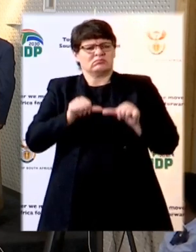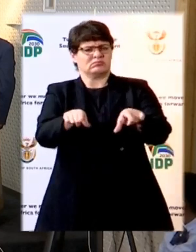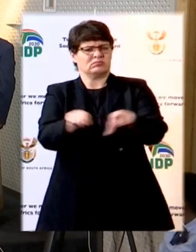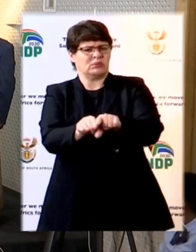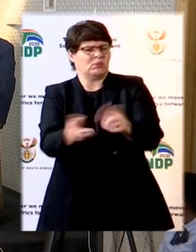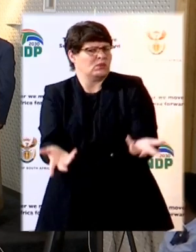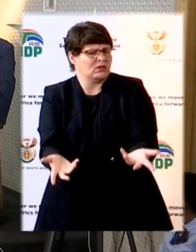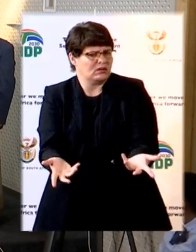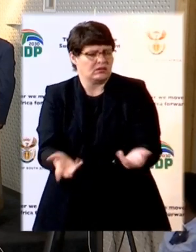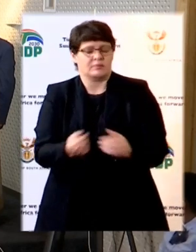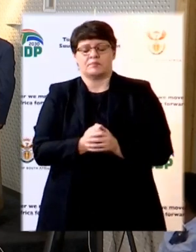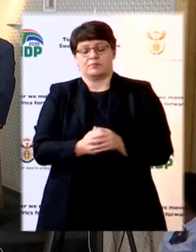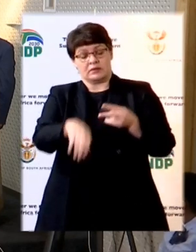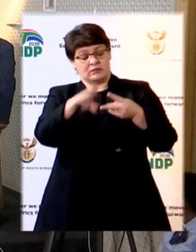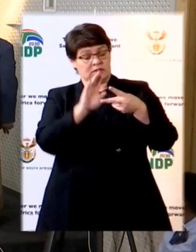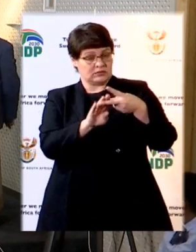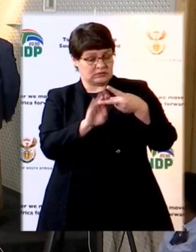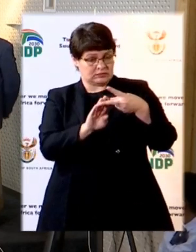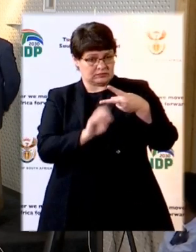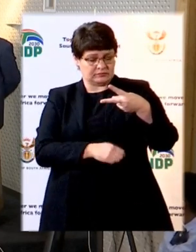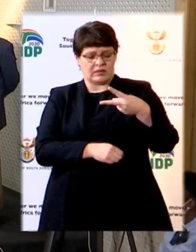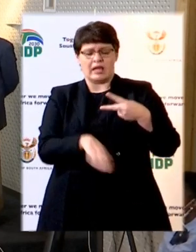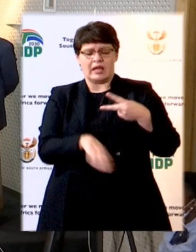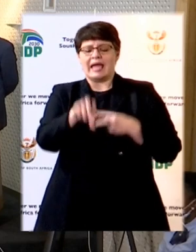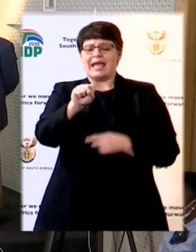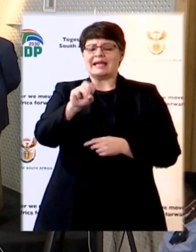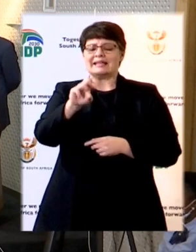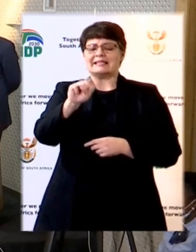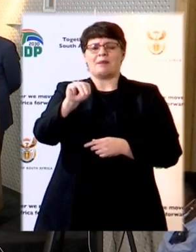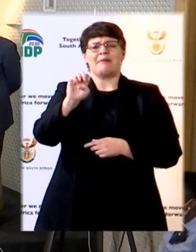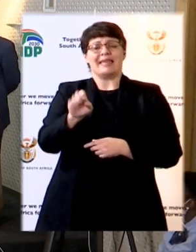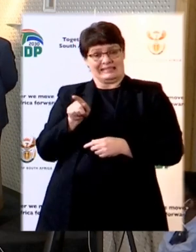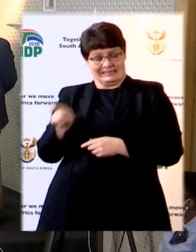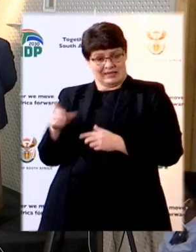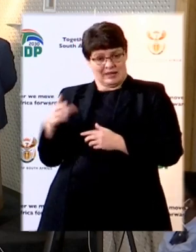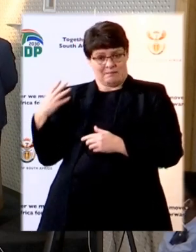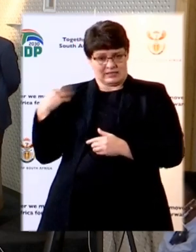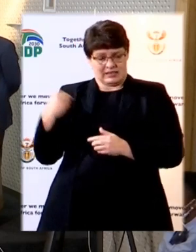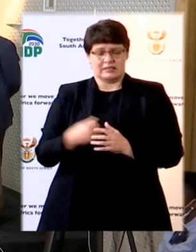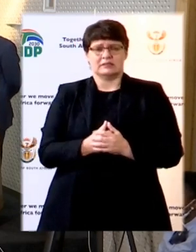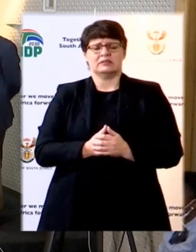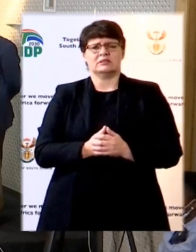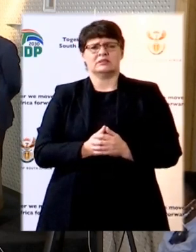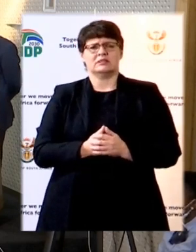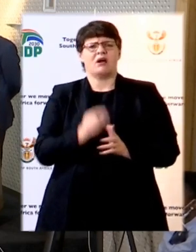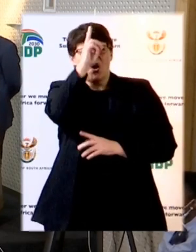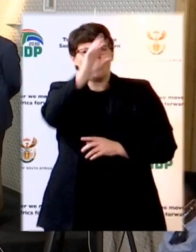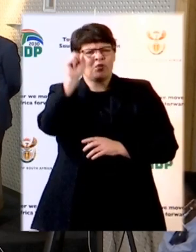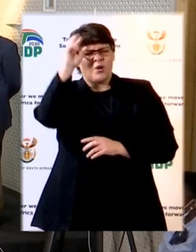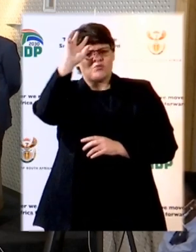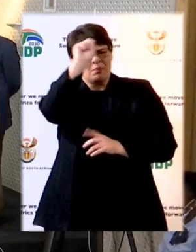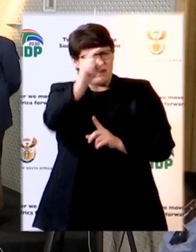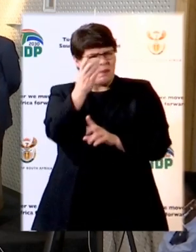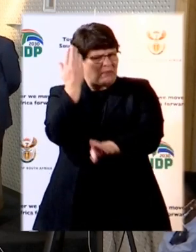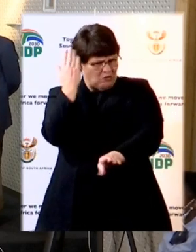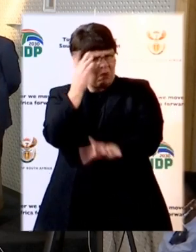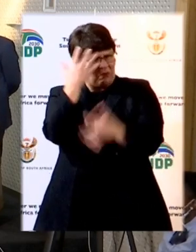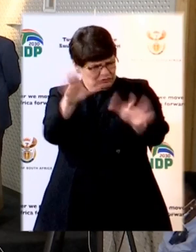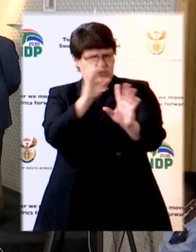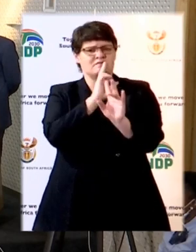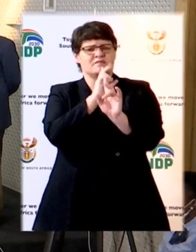two is the question that goes to the Small Business Development Minister. Ntabeleng, if you can remember, I asked you this